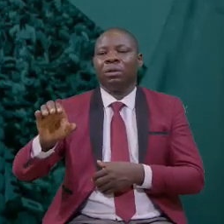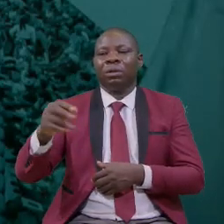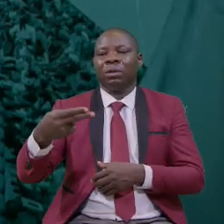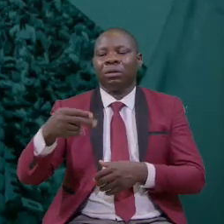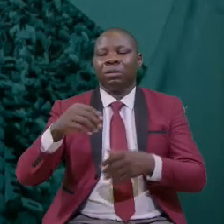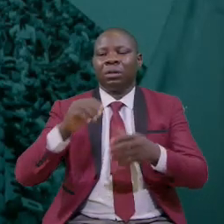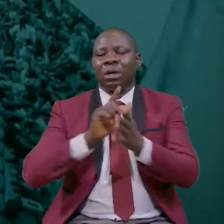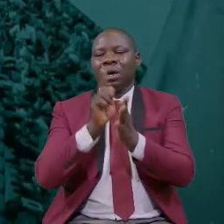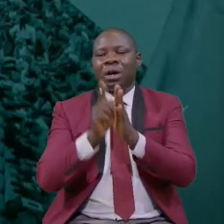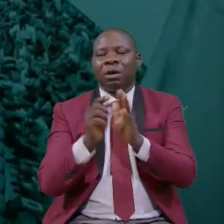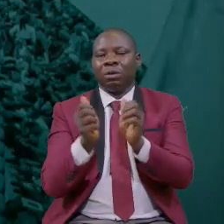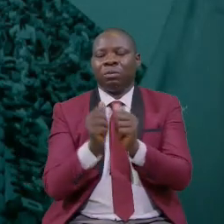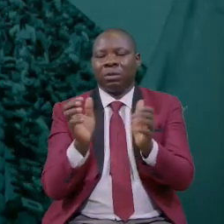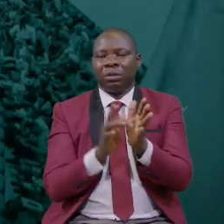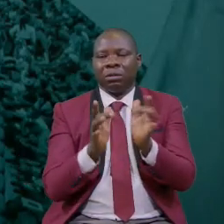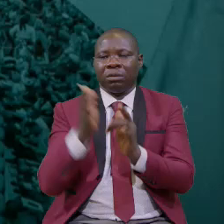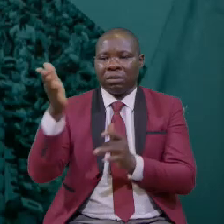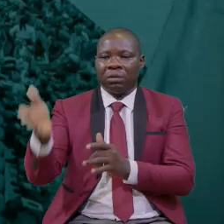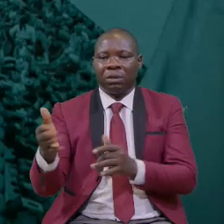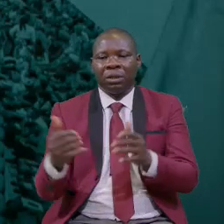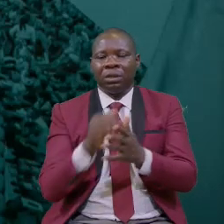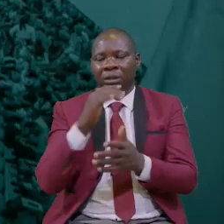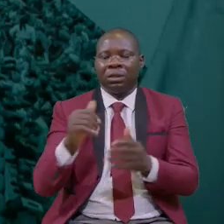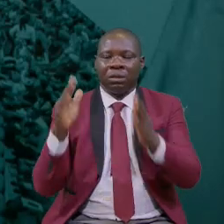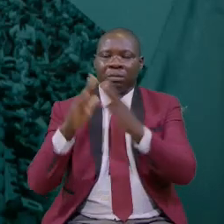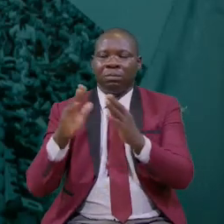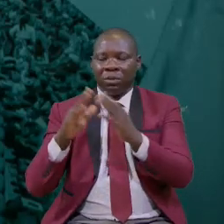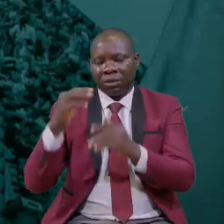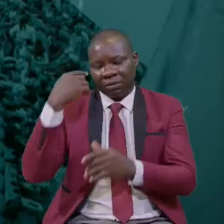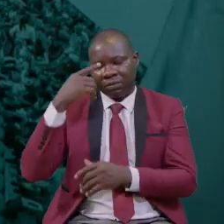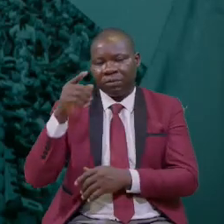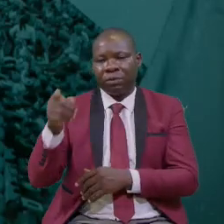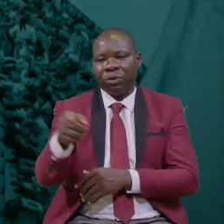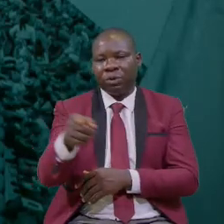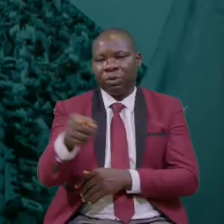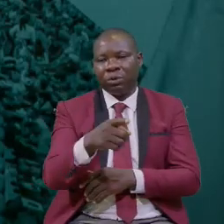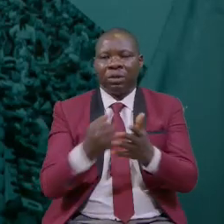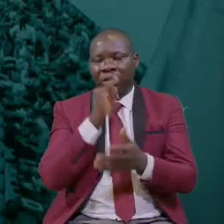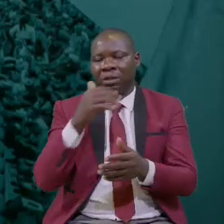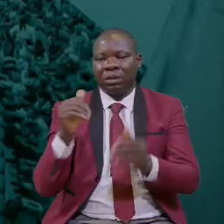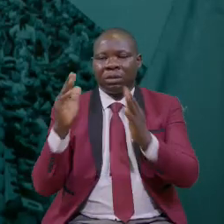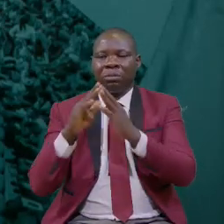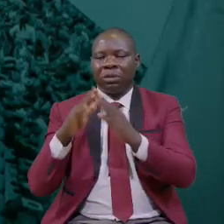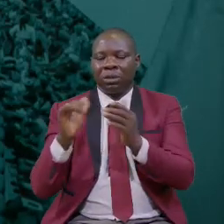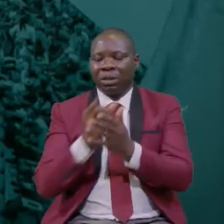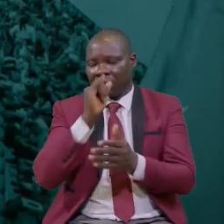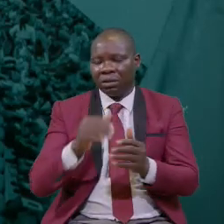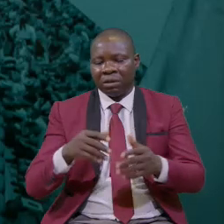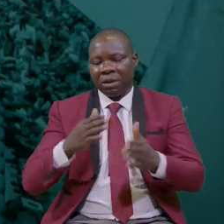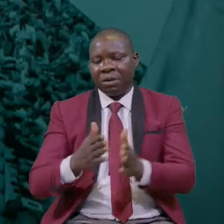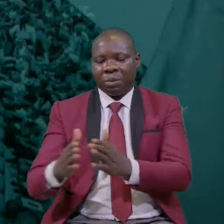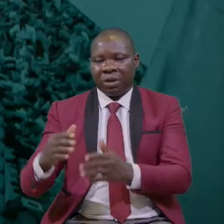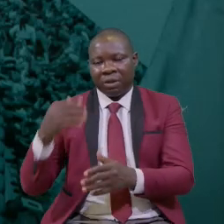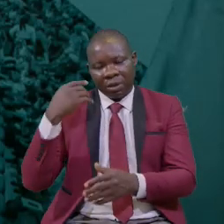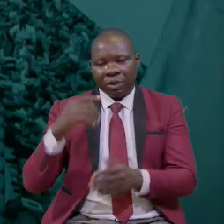It's a meeting for you. It's a meeting that has been planned for you to sit with